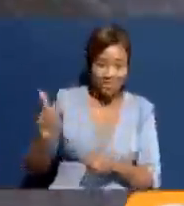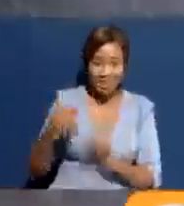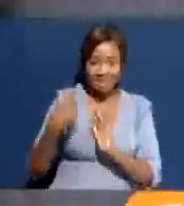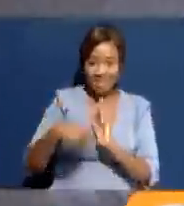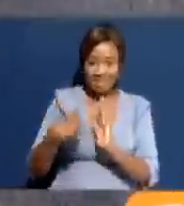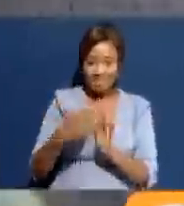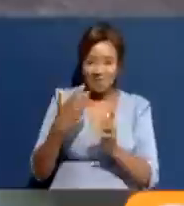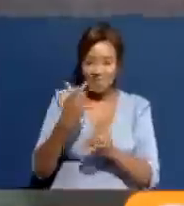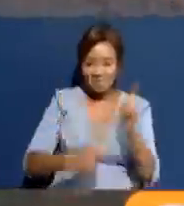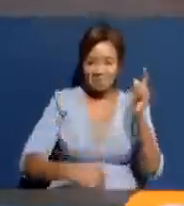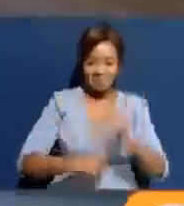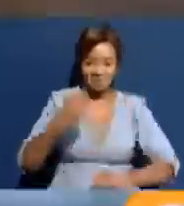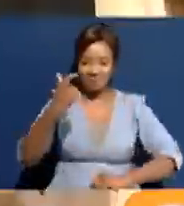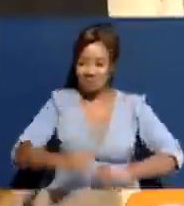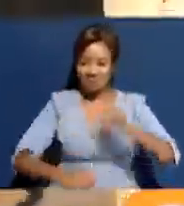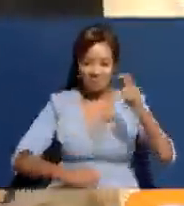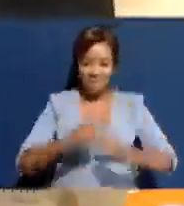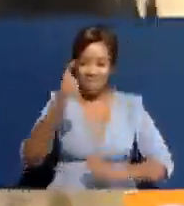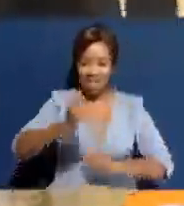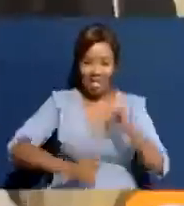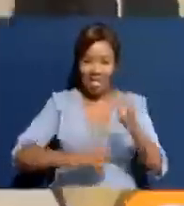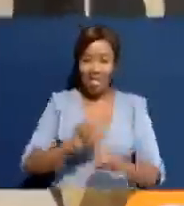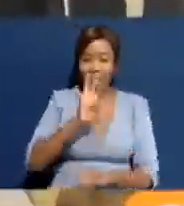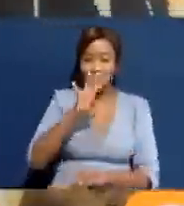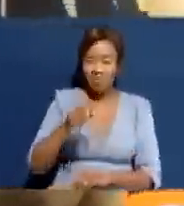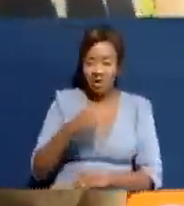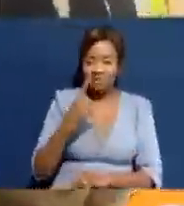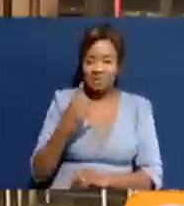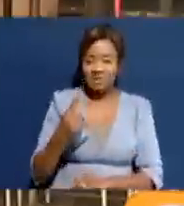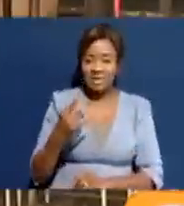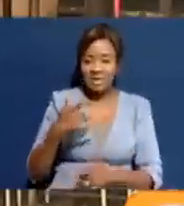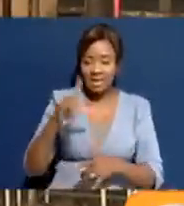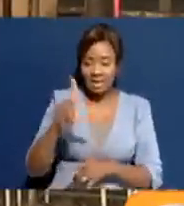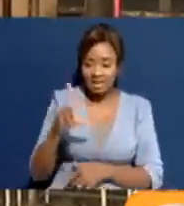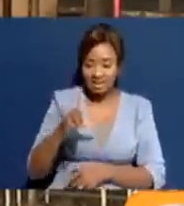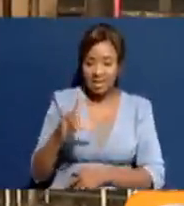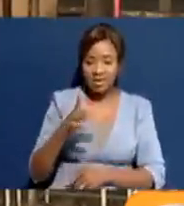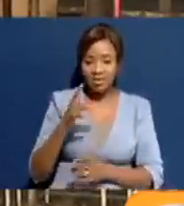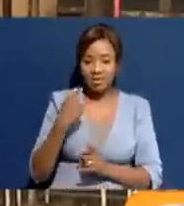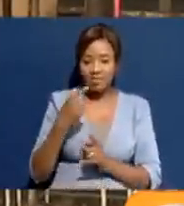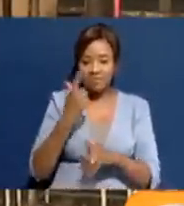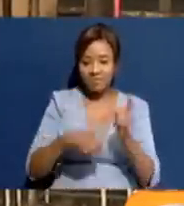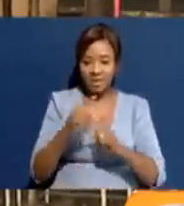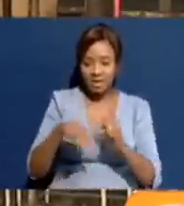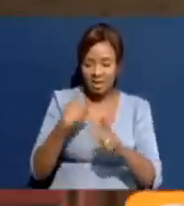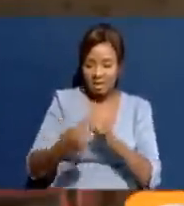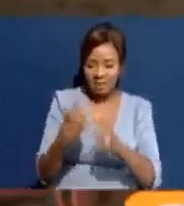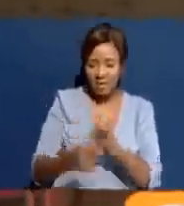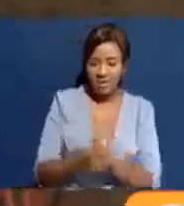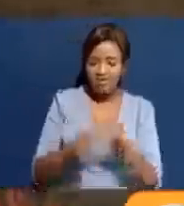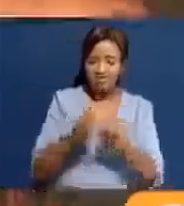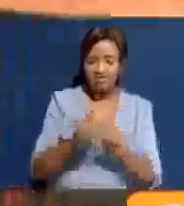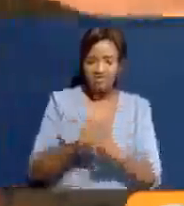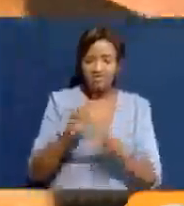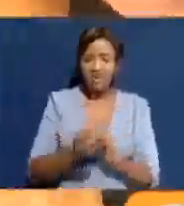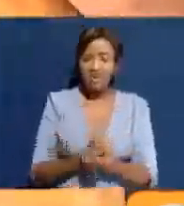an average of 4 million liters of milk a year from 400 cows. from about